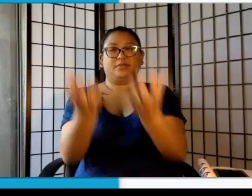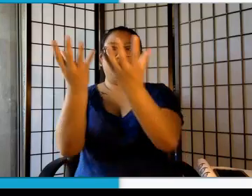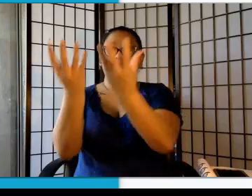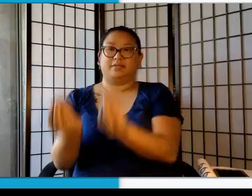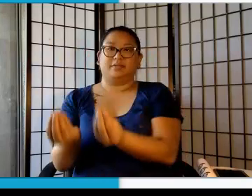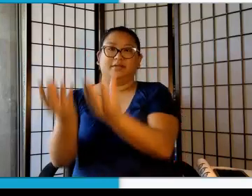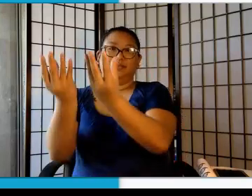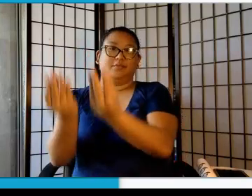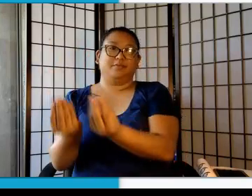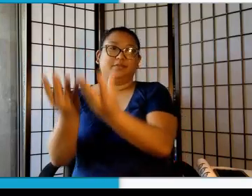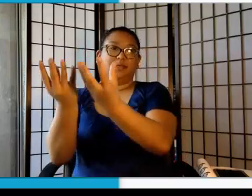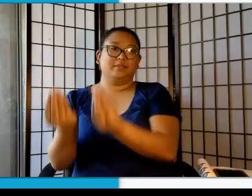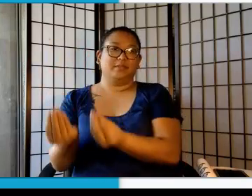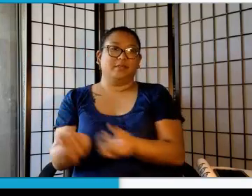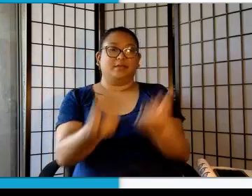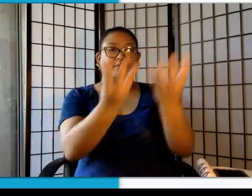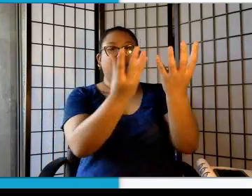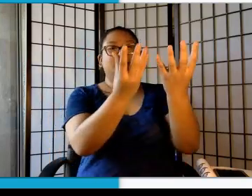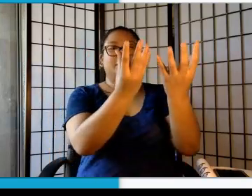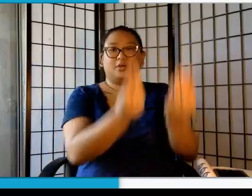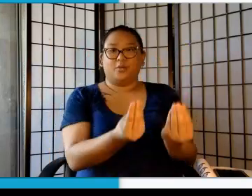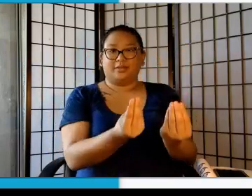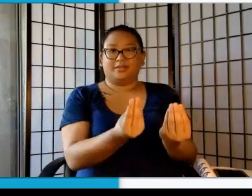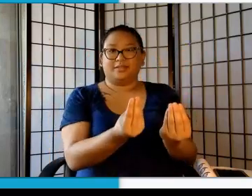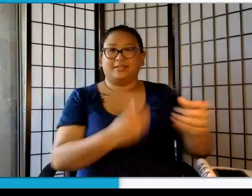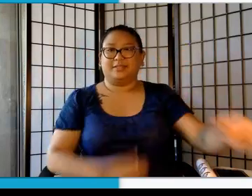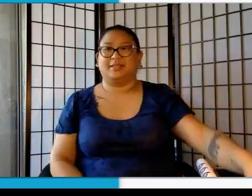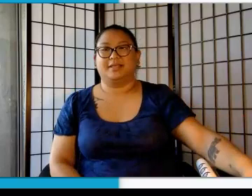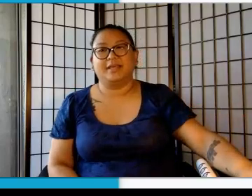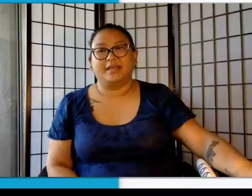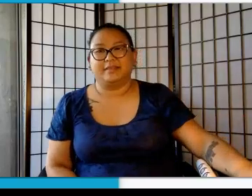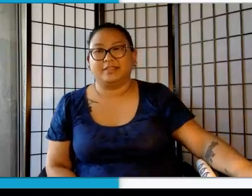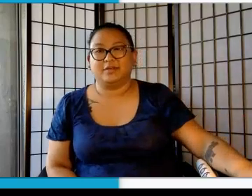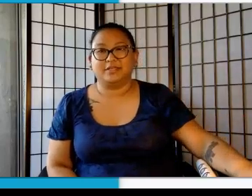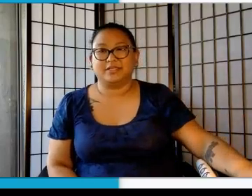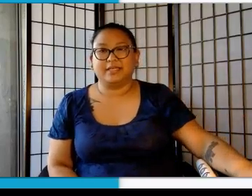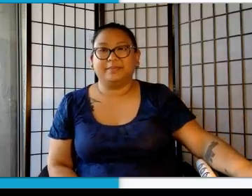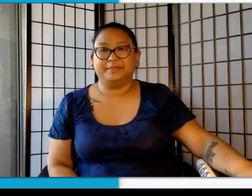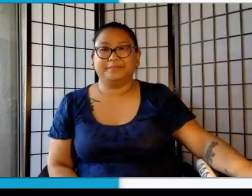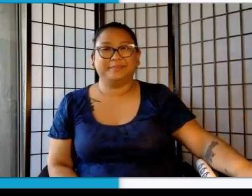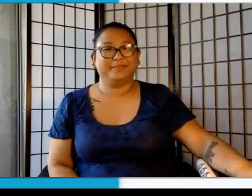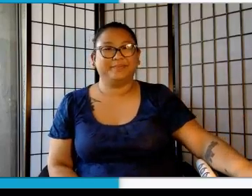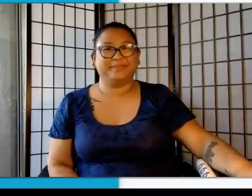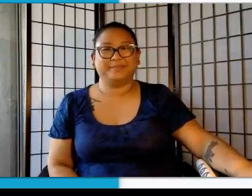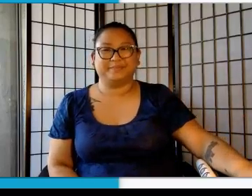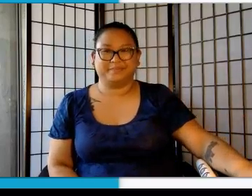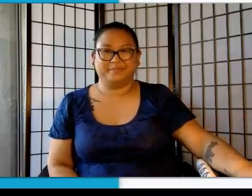So soft, multiple times, moist, once. That's Unit 16.